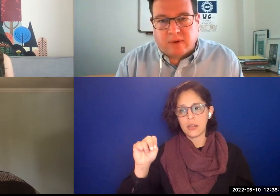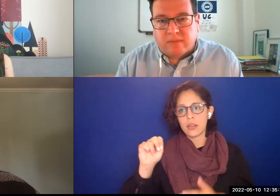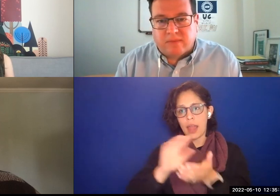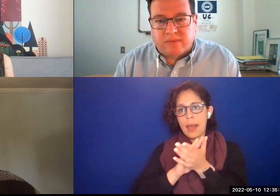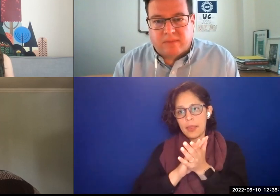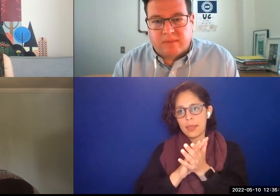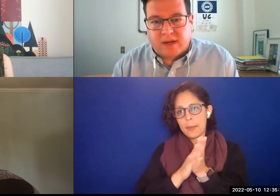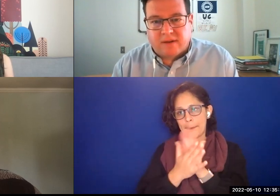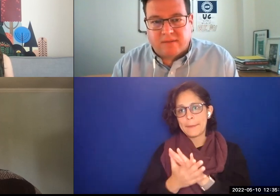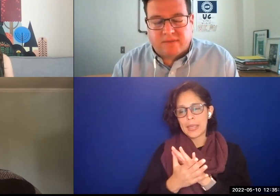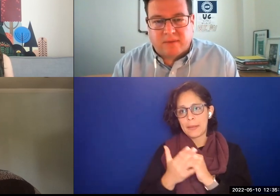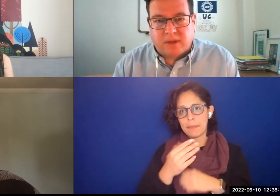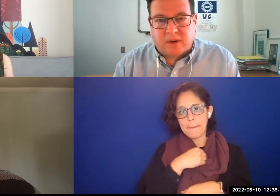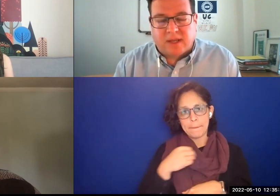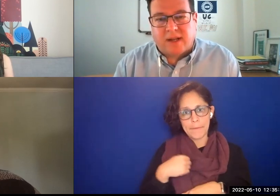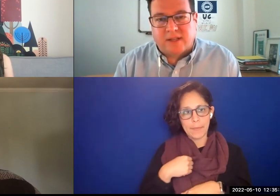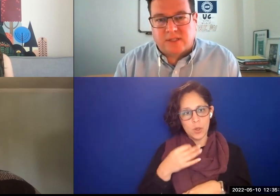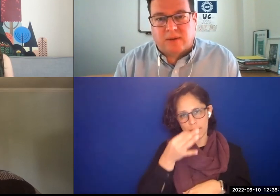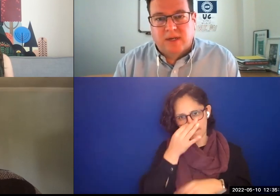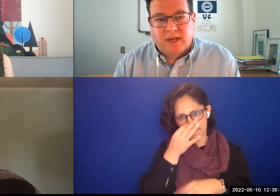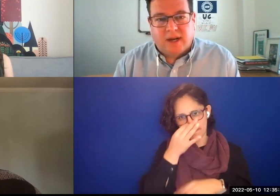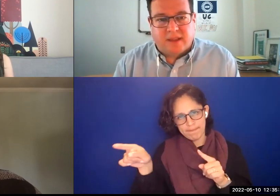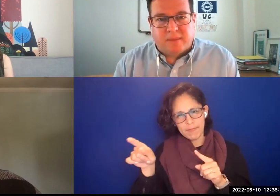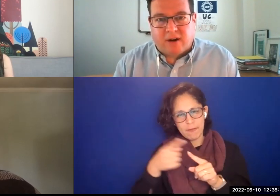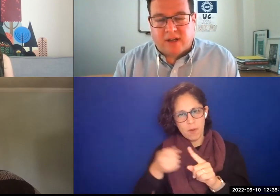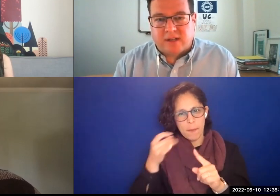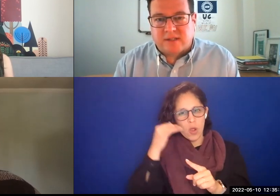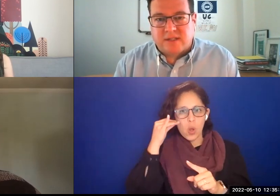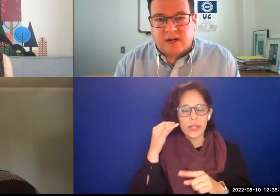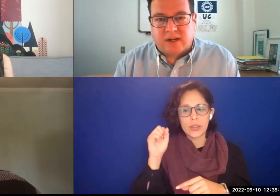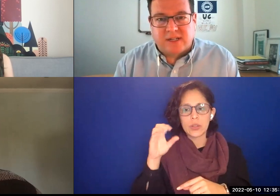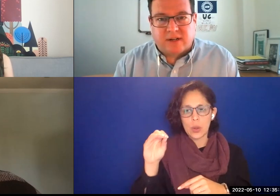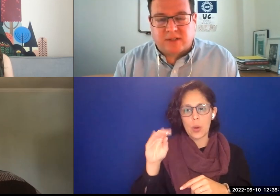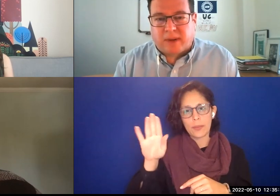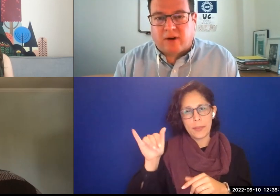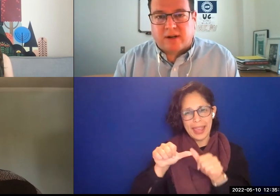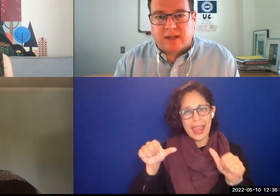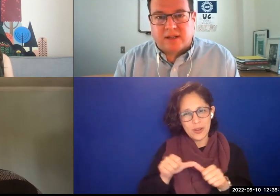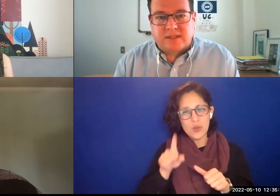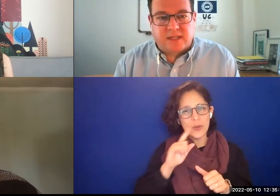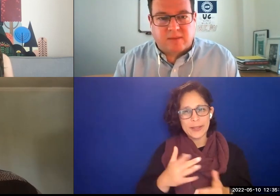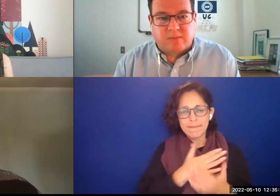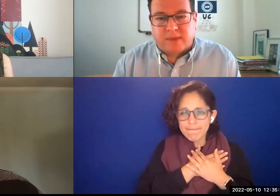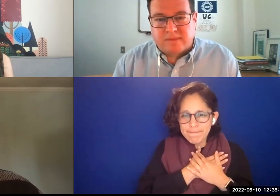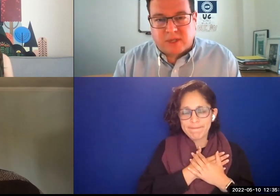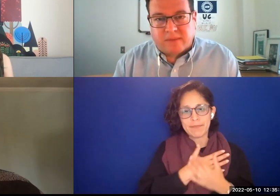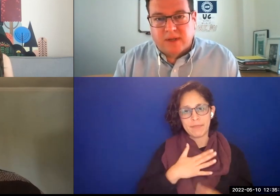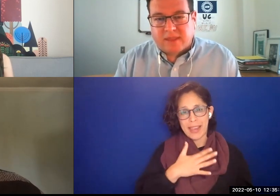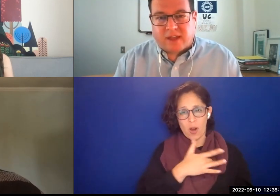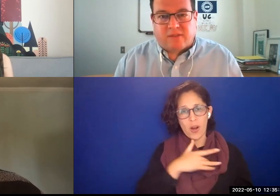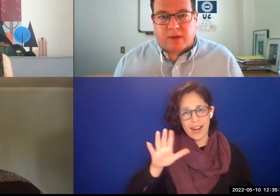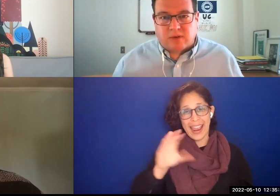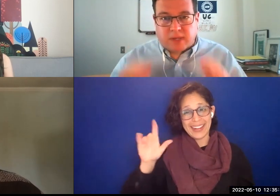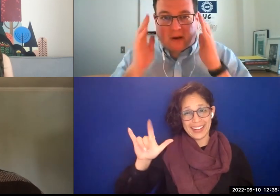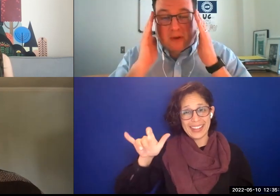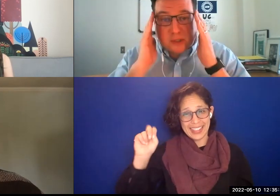road from Ohlone. The Bay Area is near and dear to my heart, and it's labor movement. So